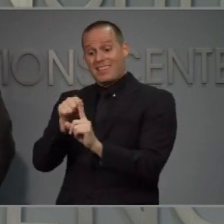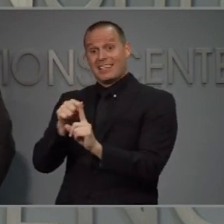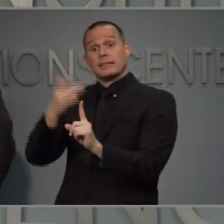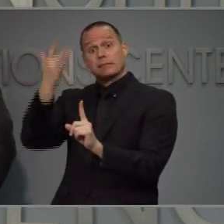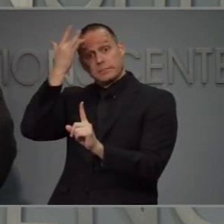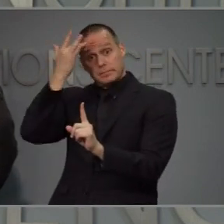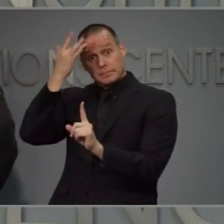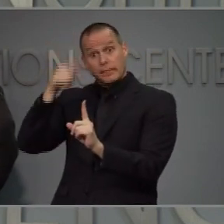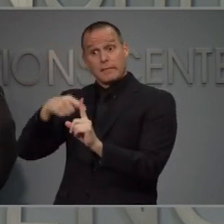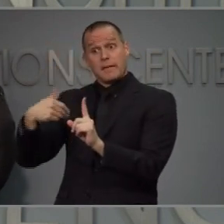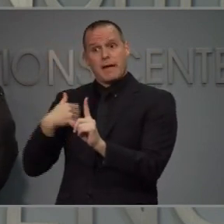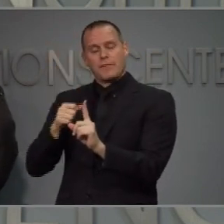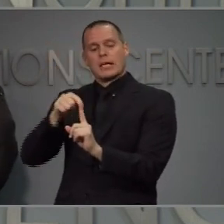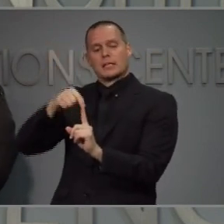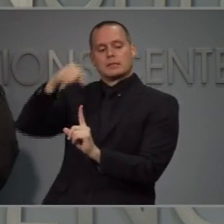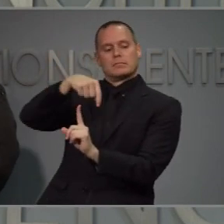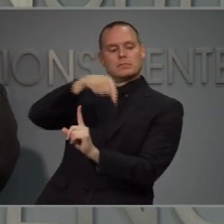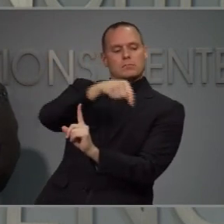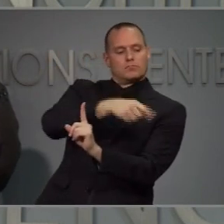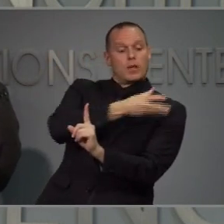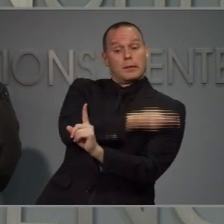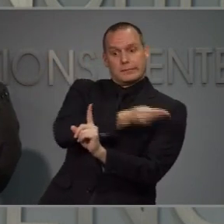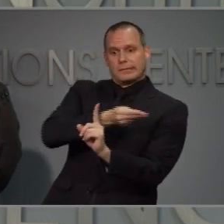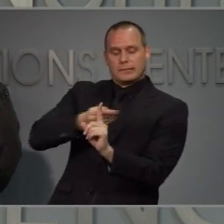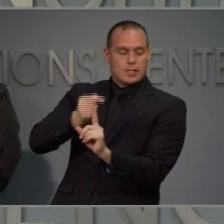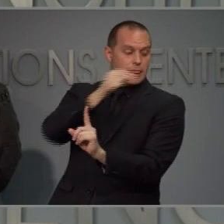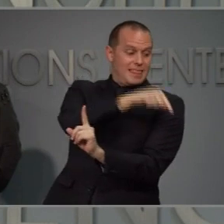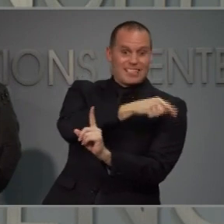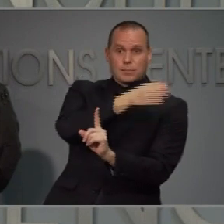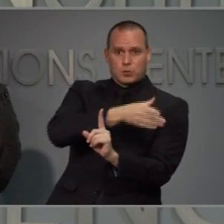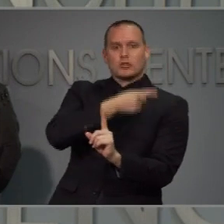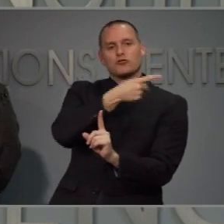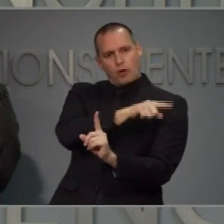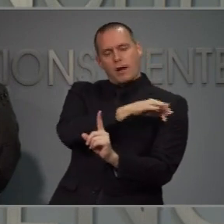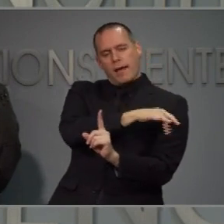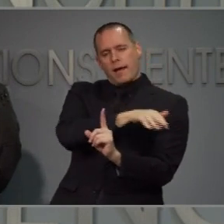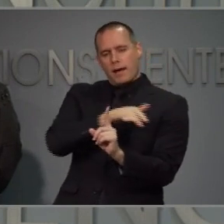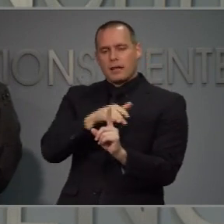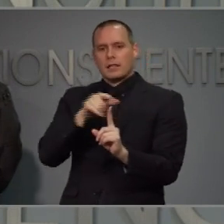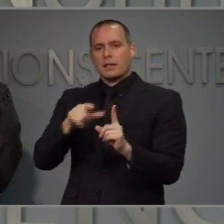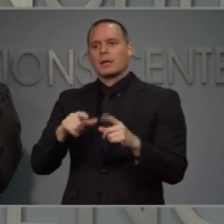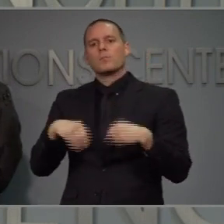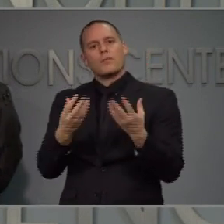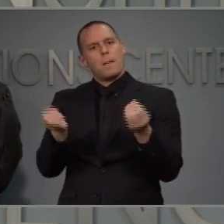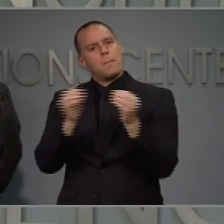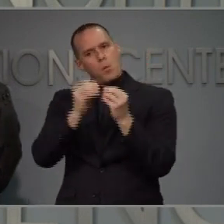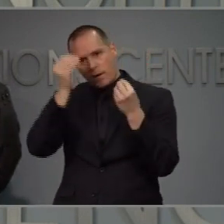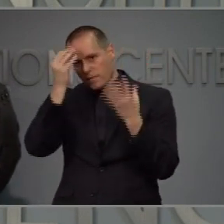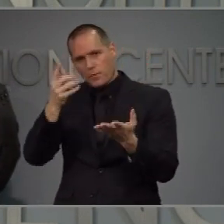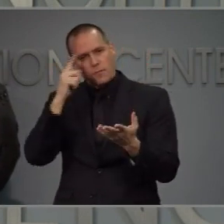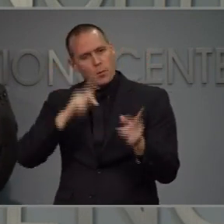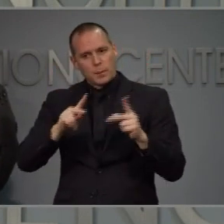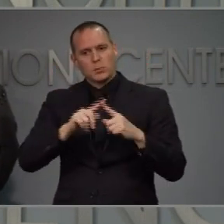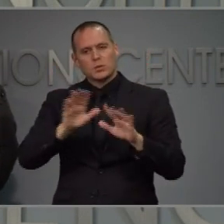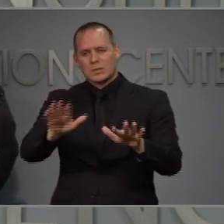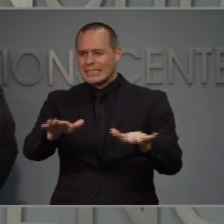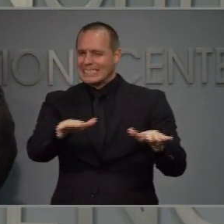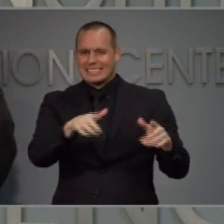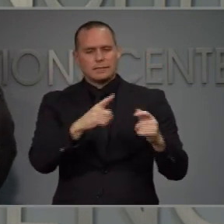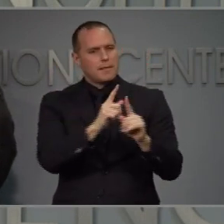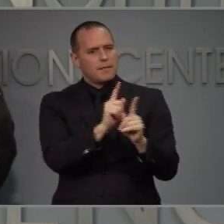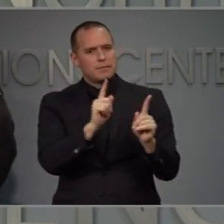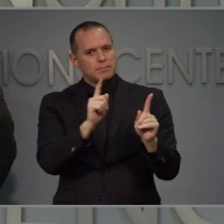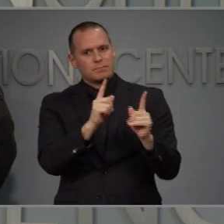with the virus in that way and to provide more education for people to try to avoid these kinds of things, and